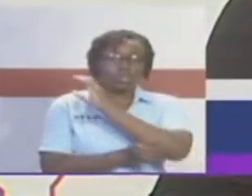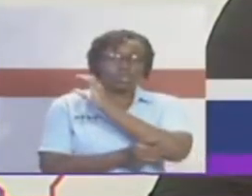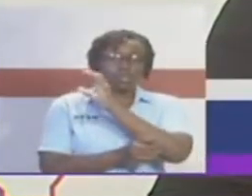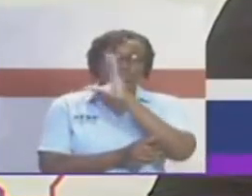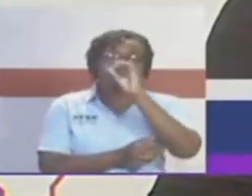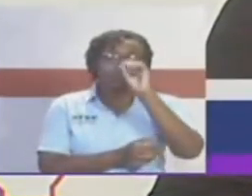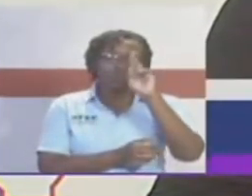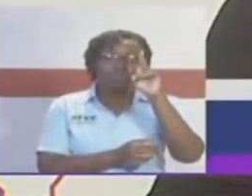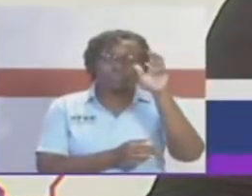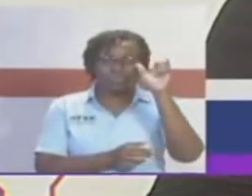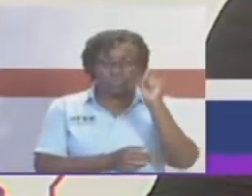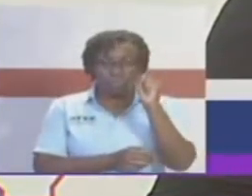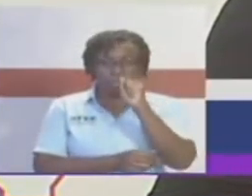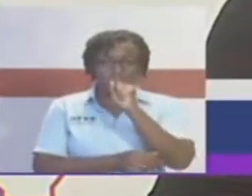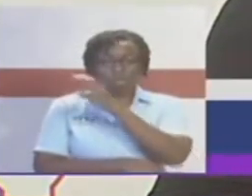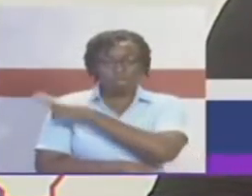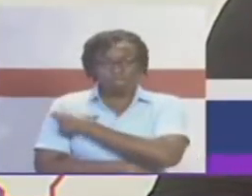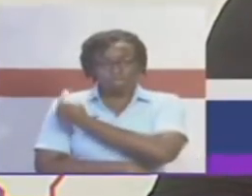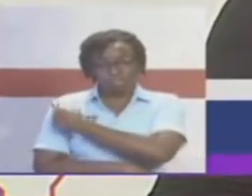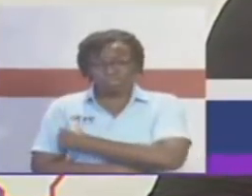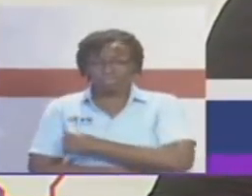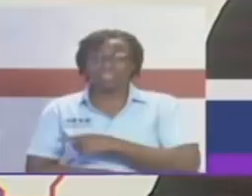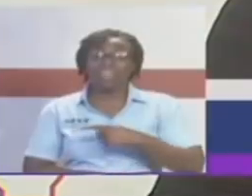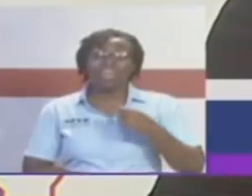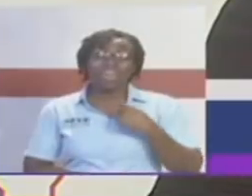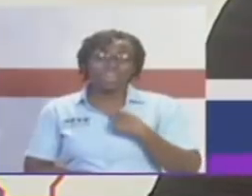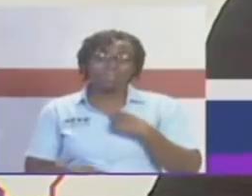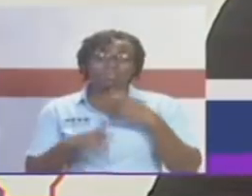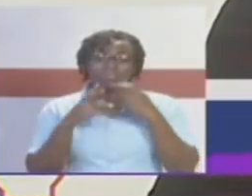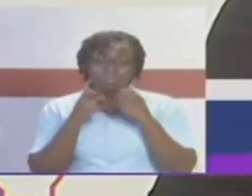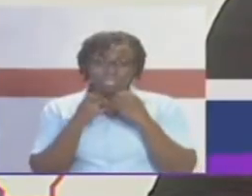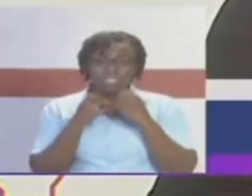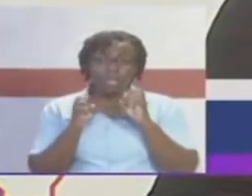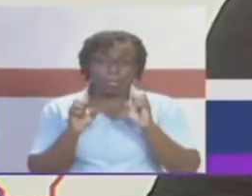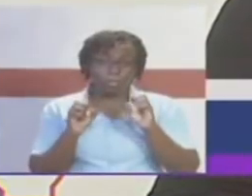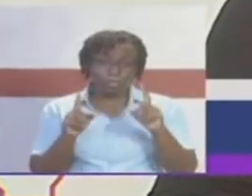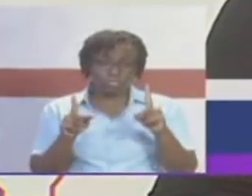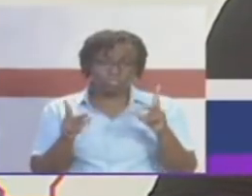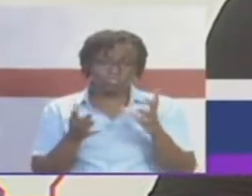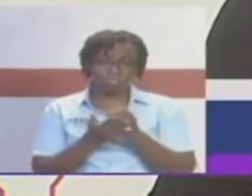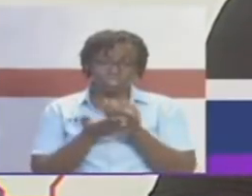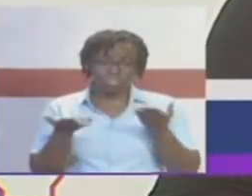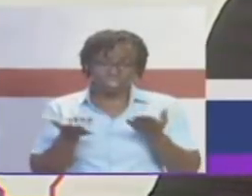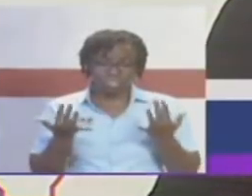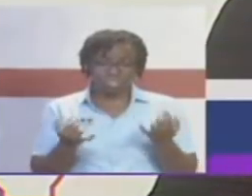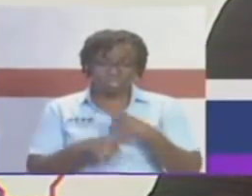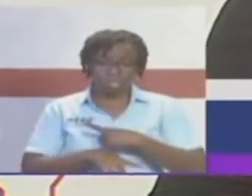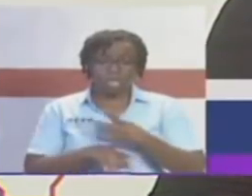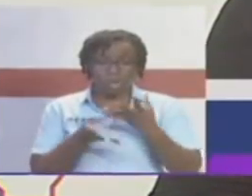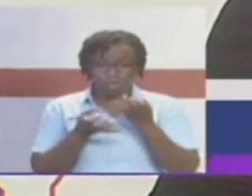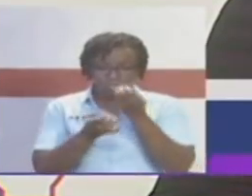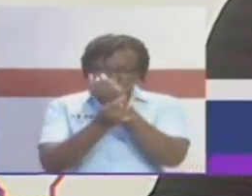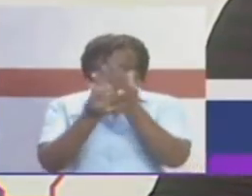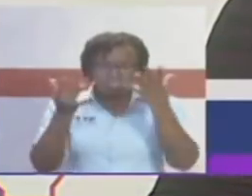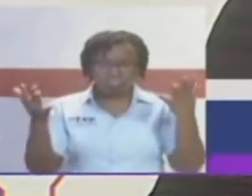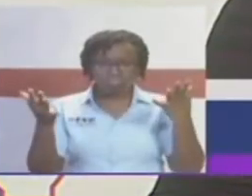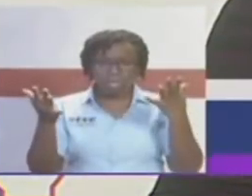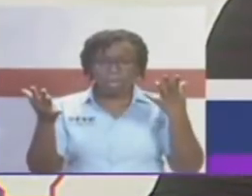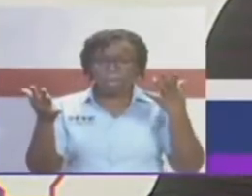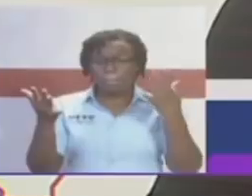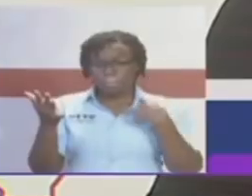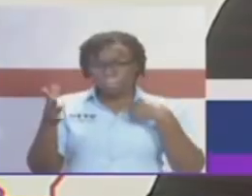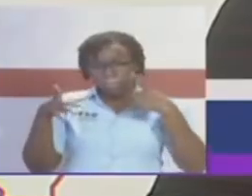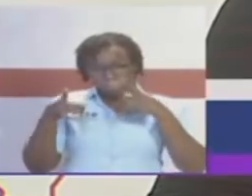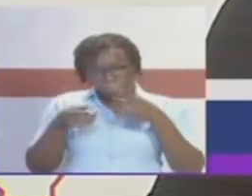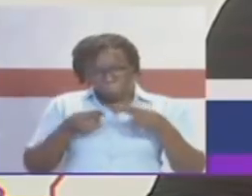Facility. I'm indeed grateful for this opportunity today, and I would like to share with you a bit of my journey and give you a